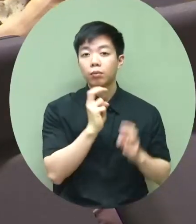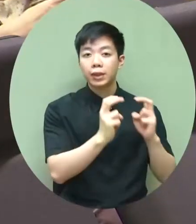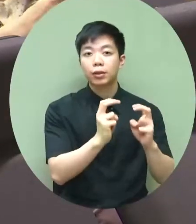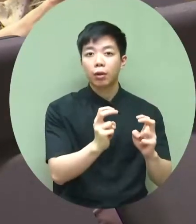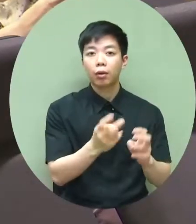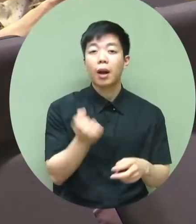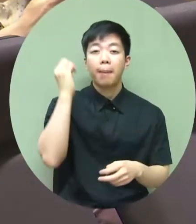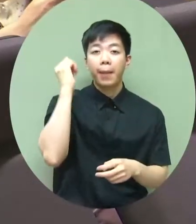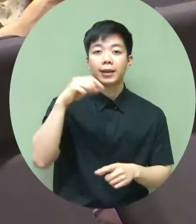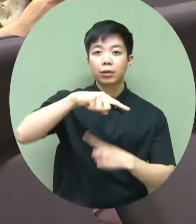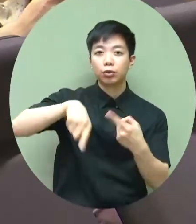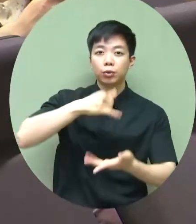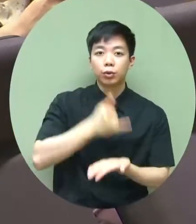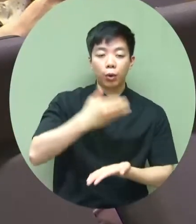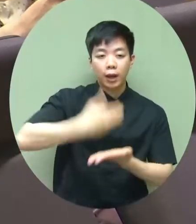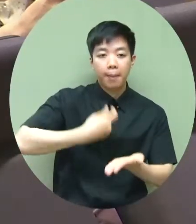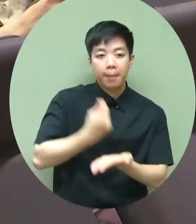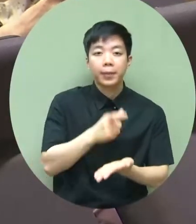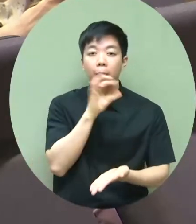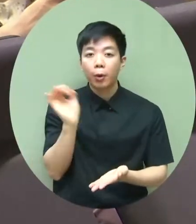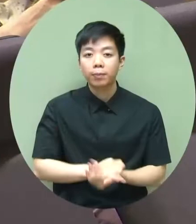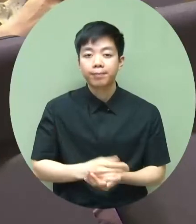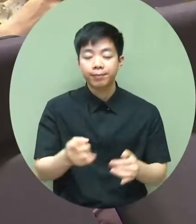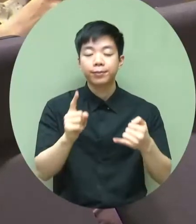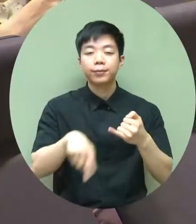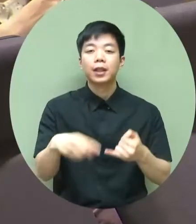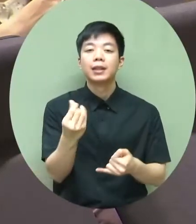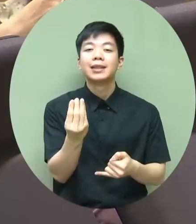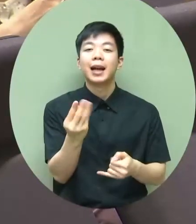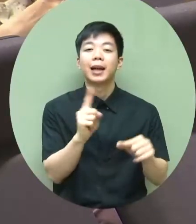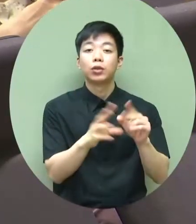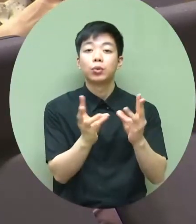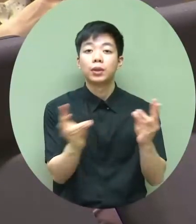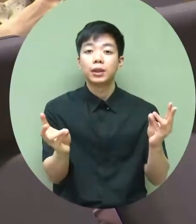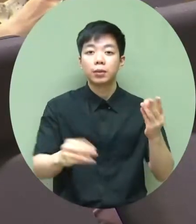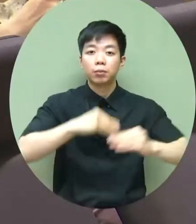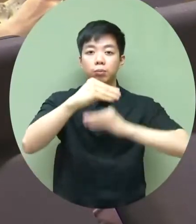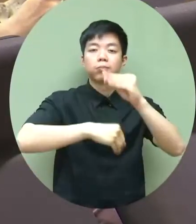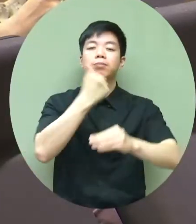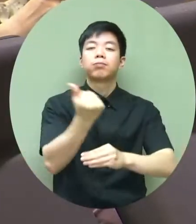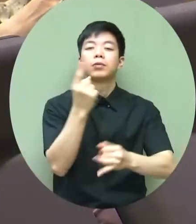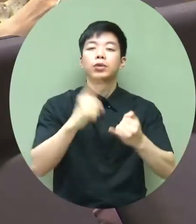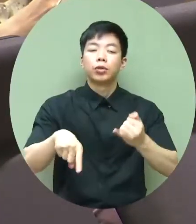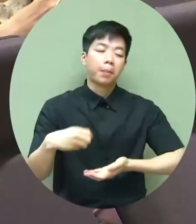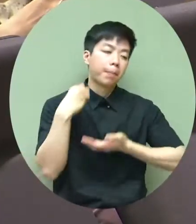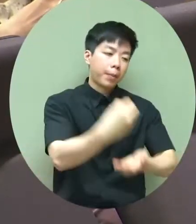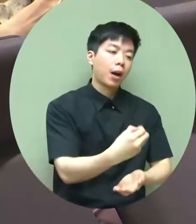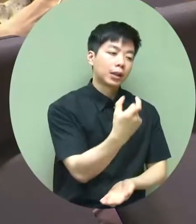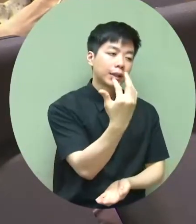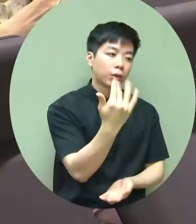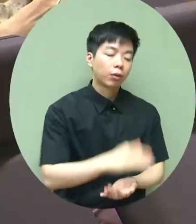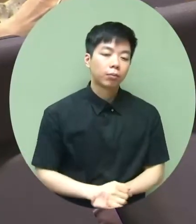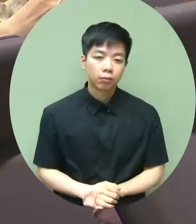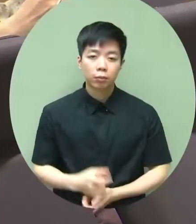many passengers will switch to ride the WMTRCL? And now the whole Sha Tin Central